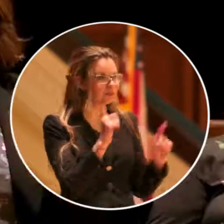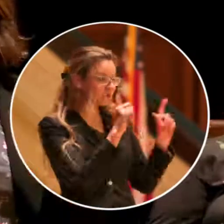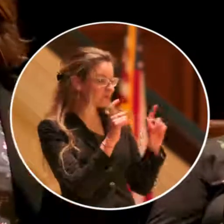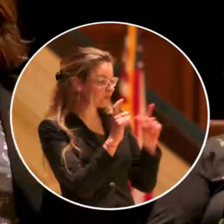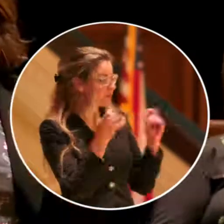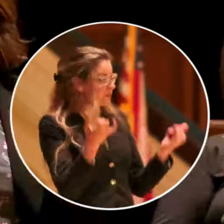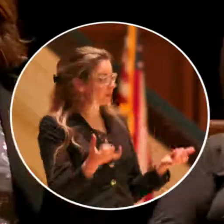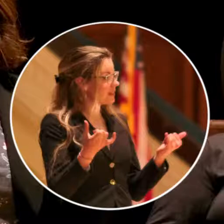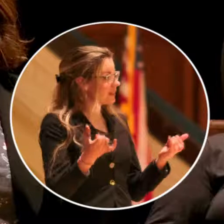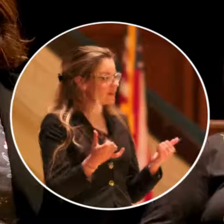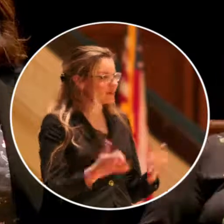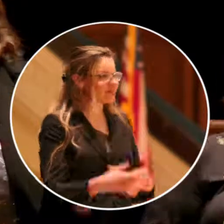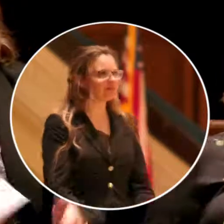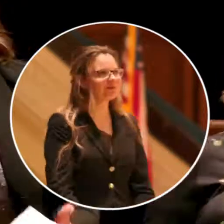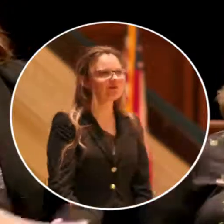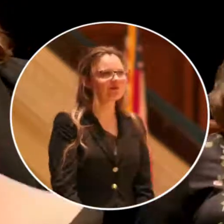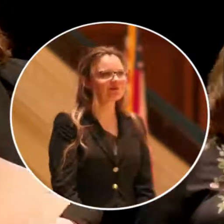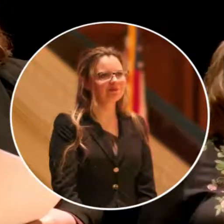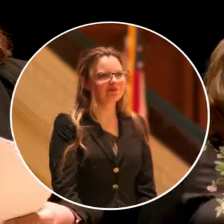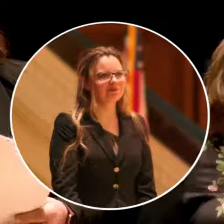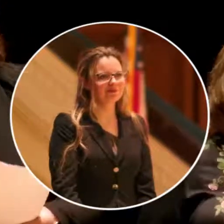now.